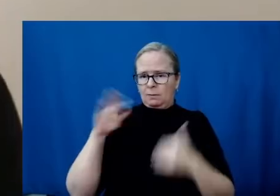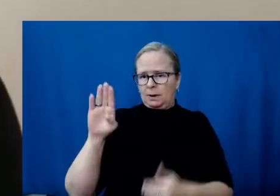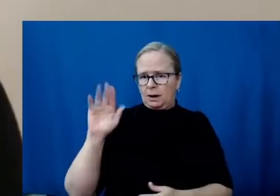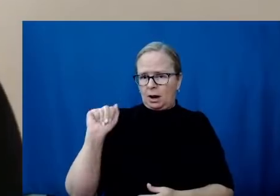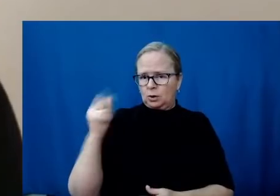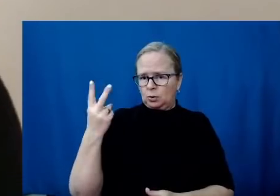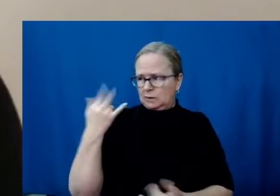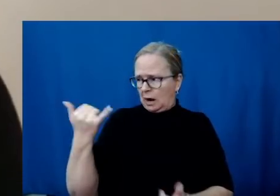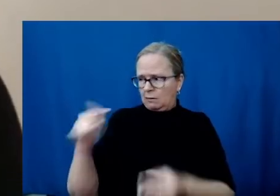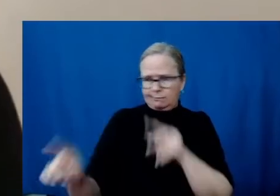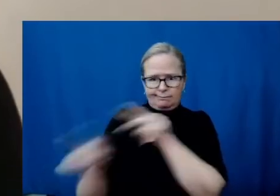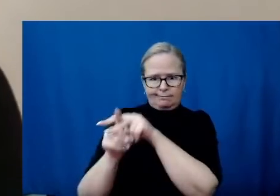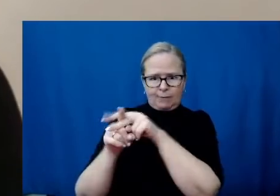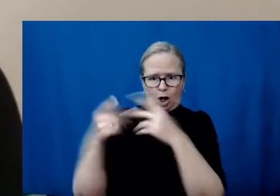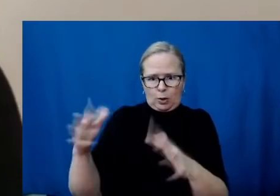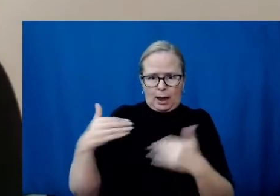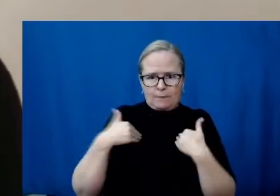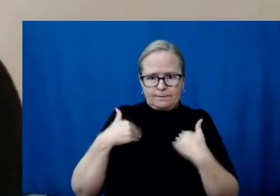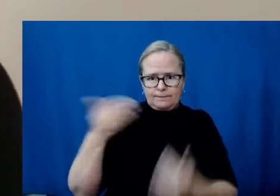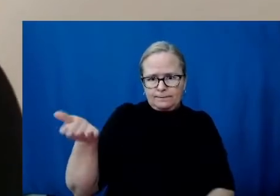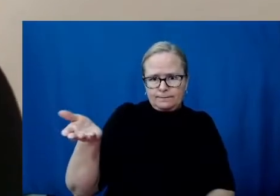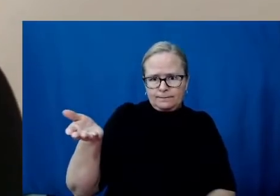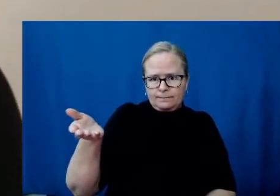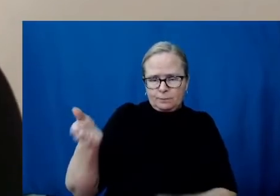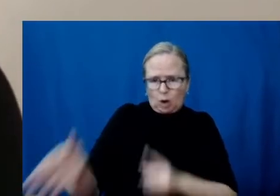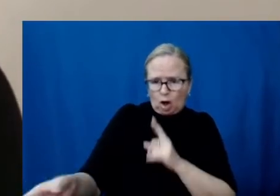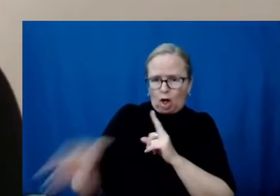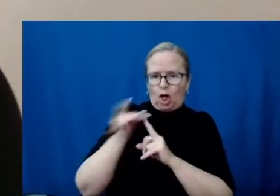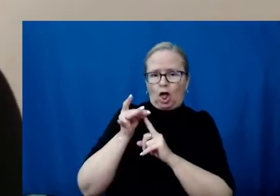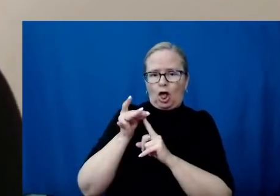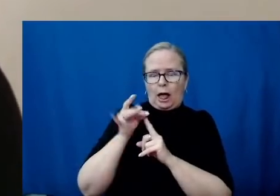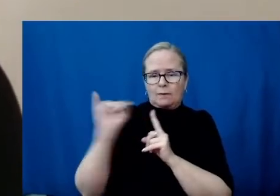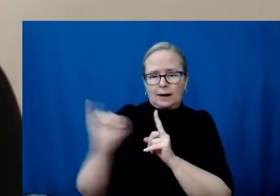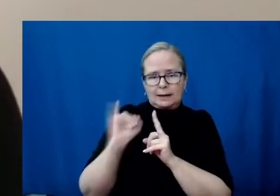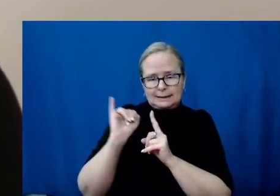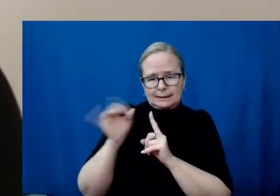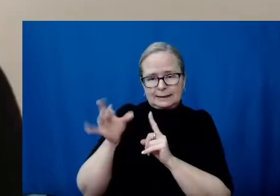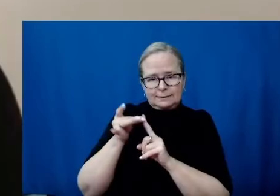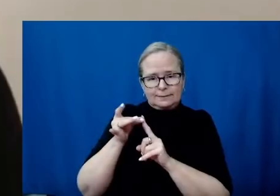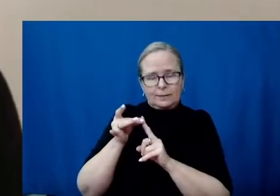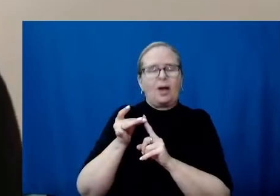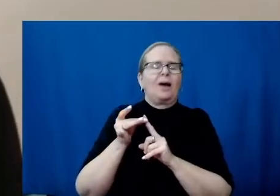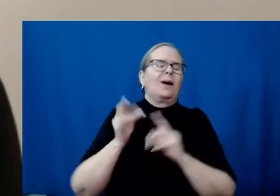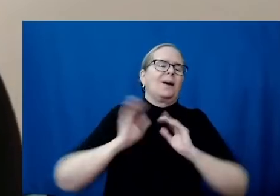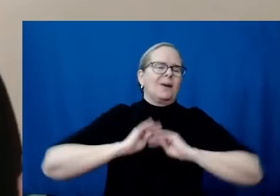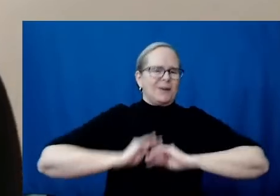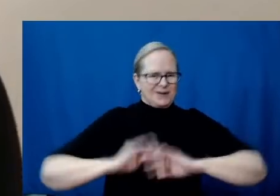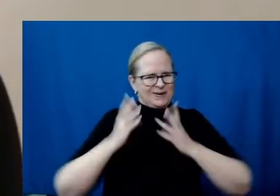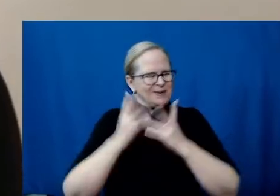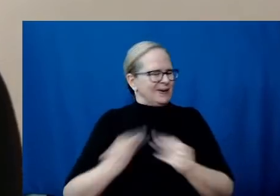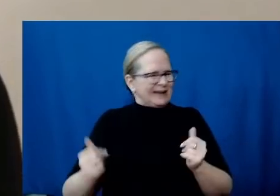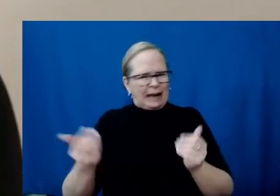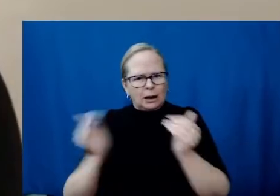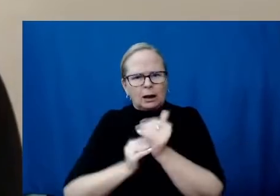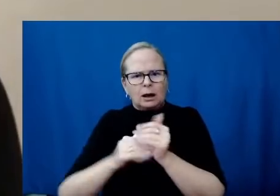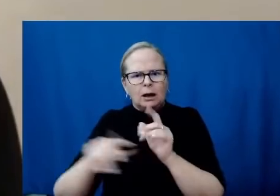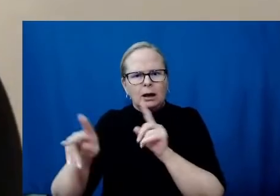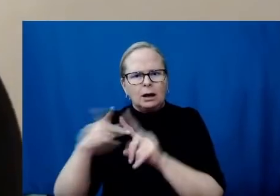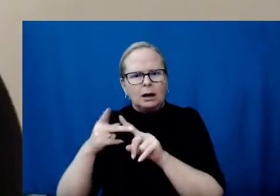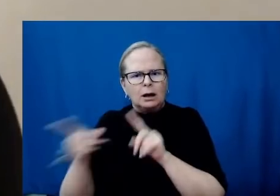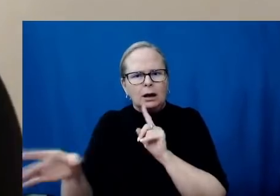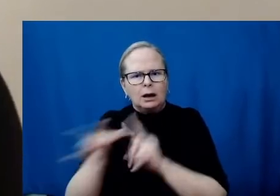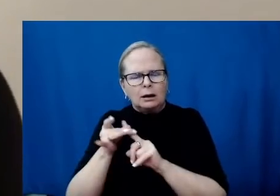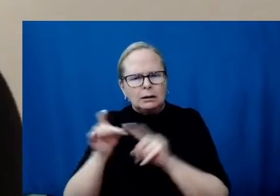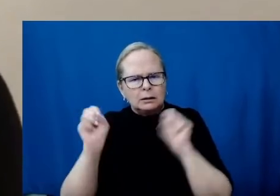in Canada. So we can get reinfected again, and quite often. And the question is now how